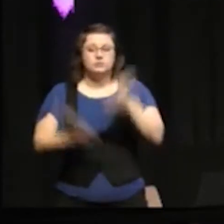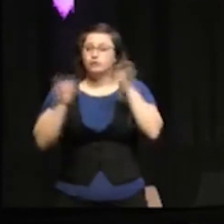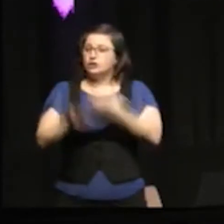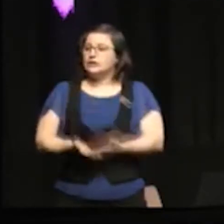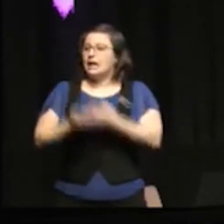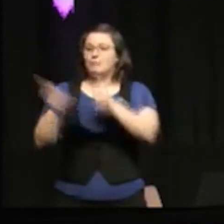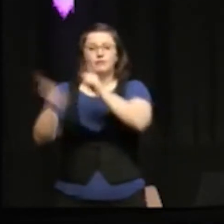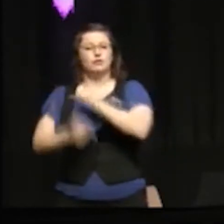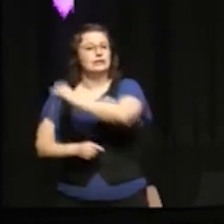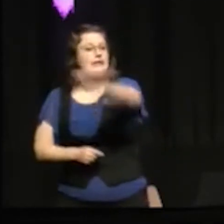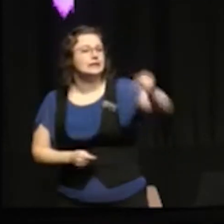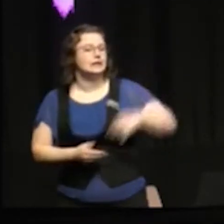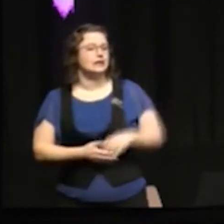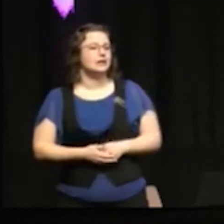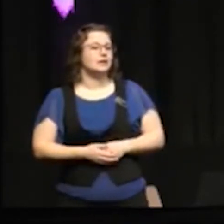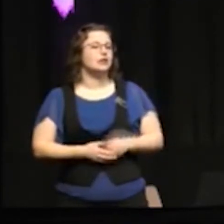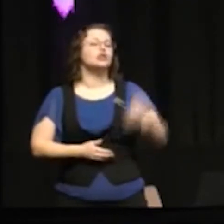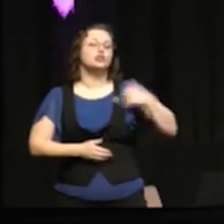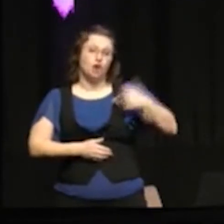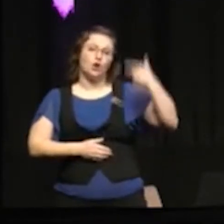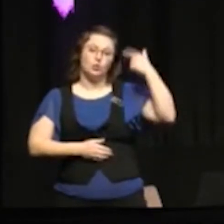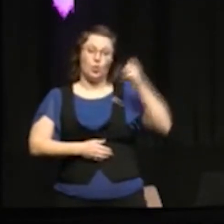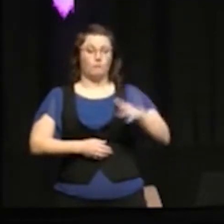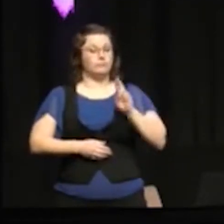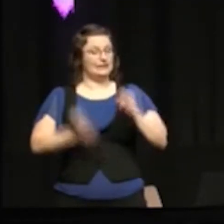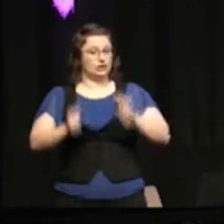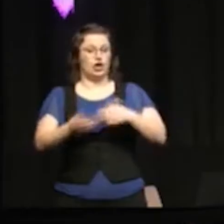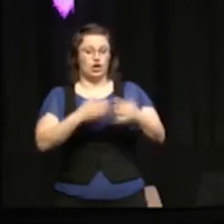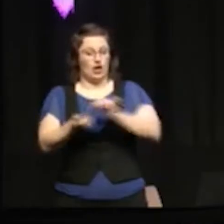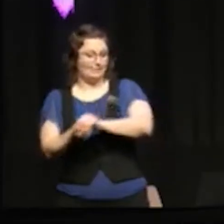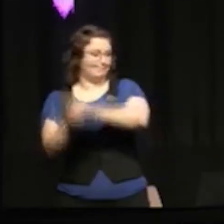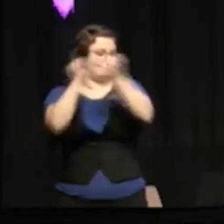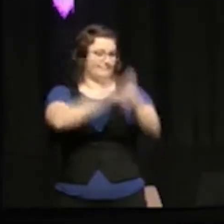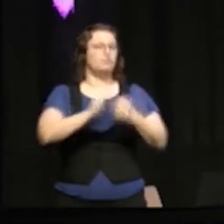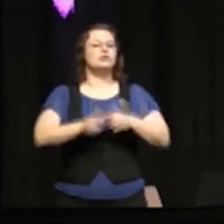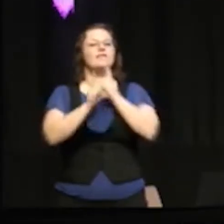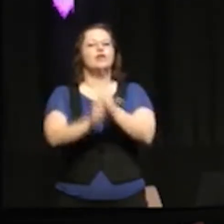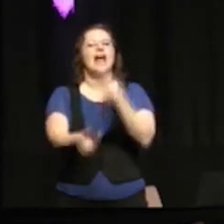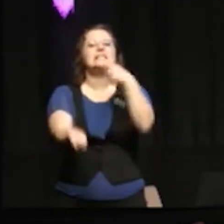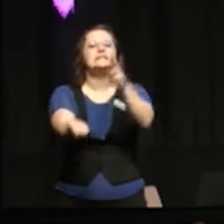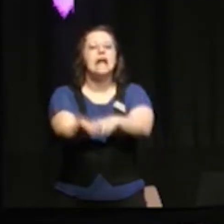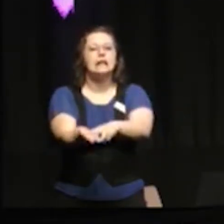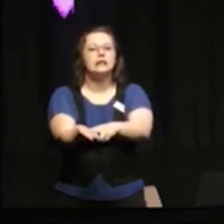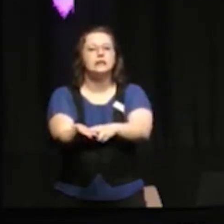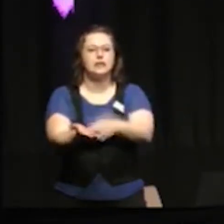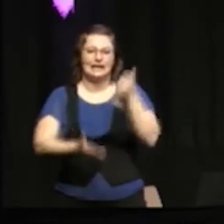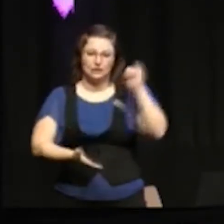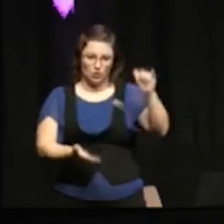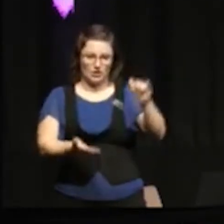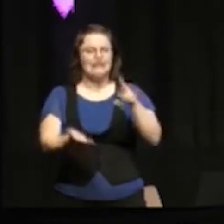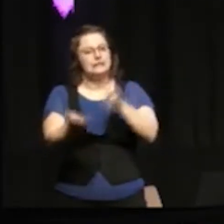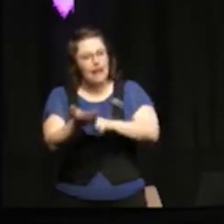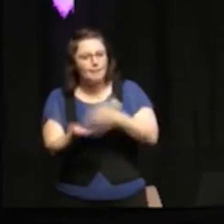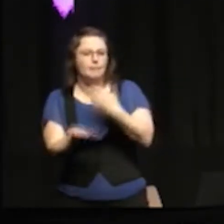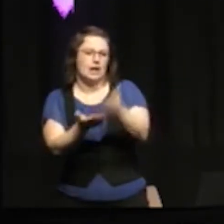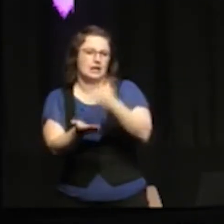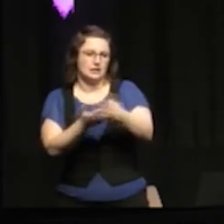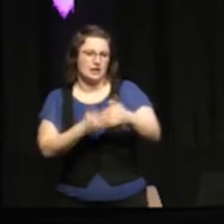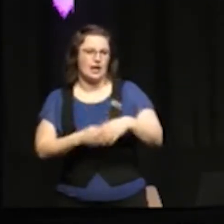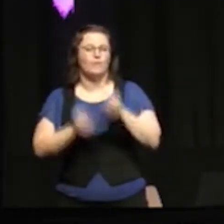feel that hopeless, they cannot help the people. Because I think if you want to make really change, we should follow the